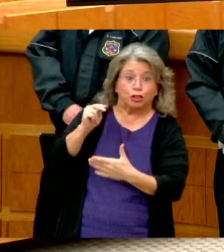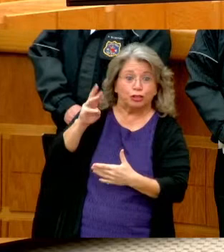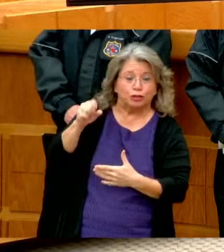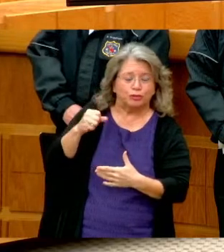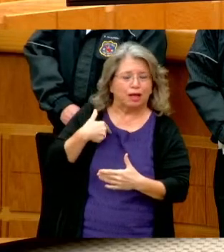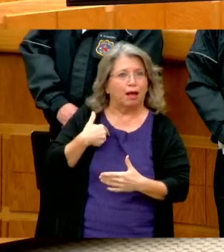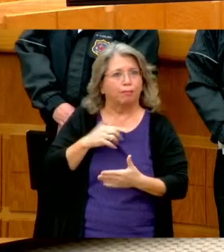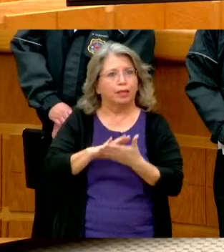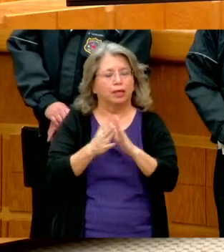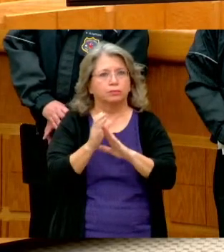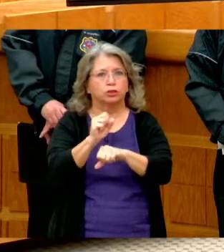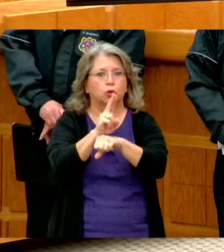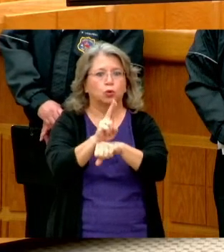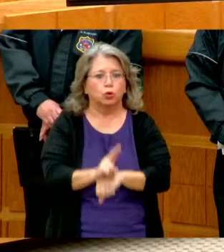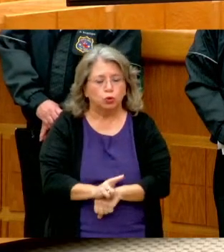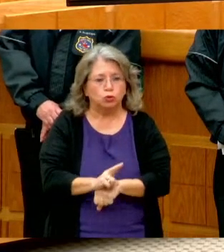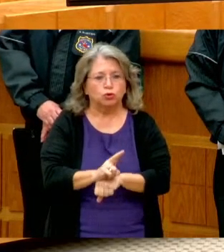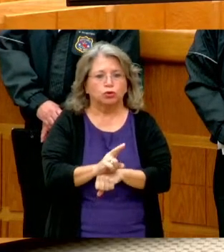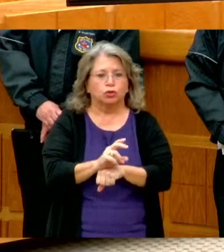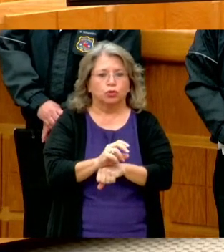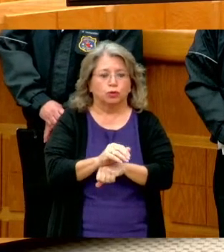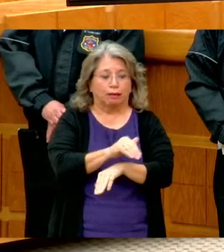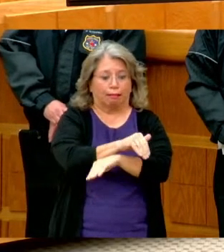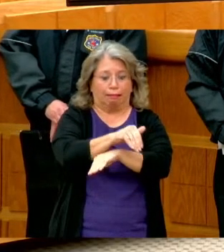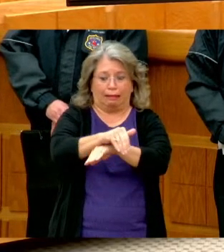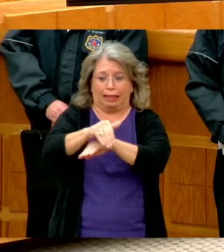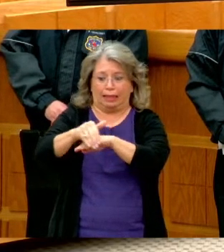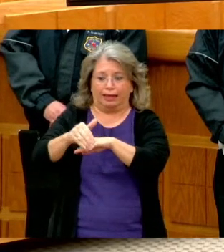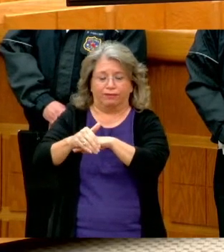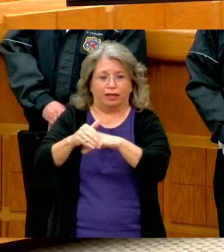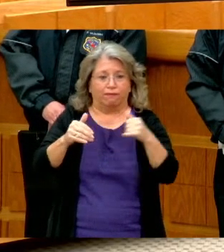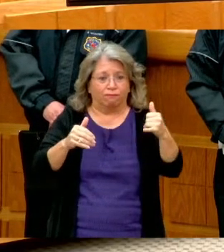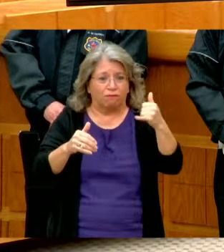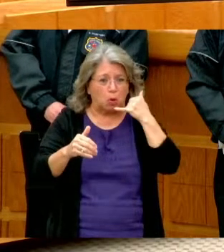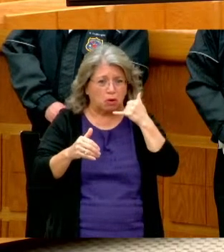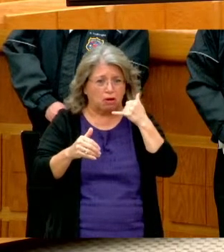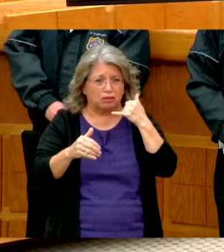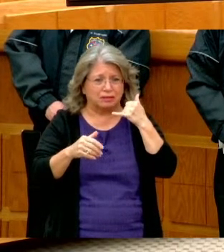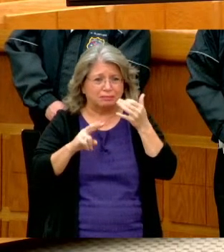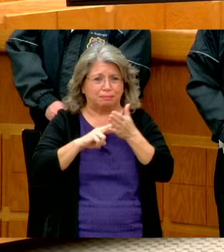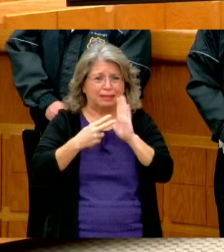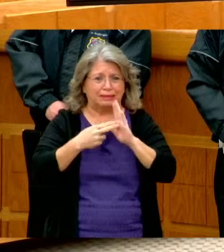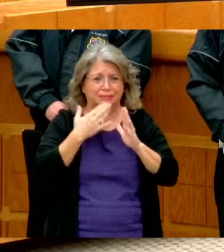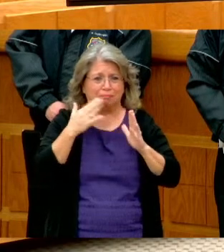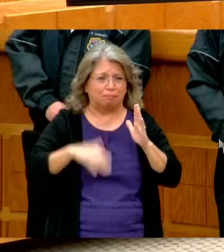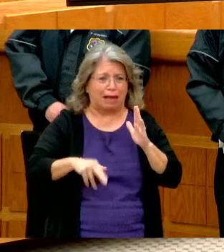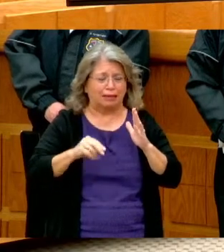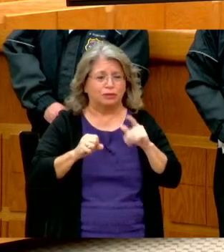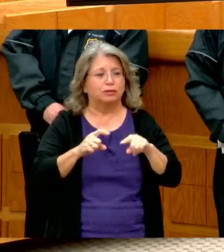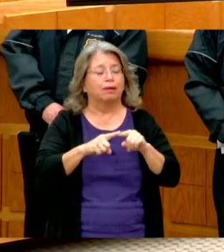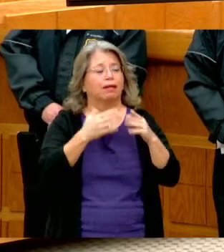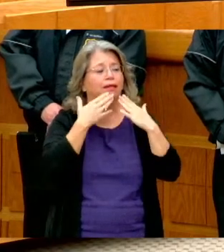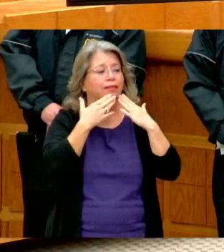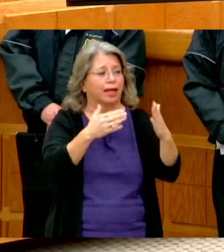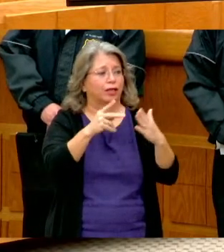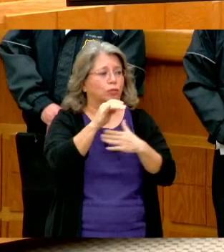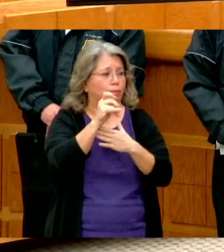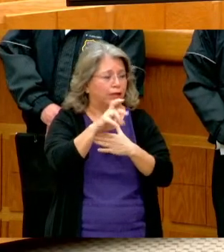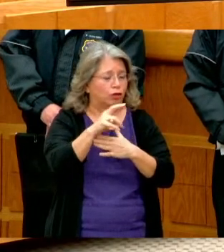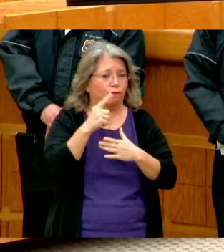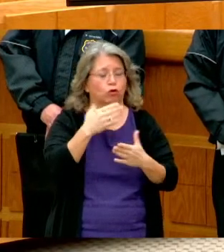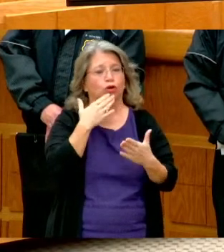anything but. Thank you, Peter, for making that evening a good reminder that it's a new day, it's a new